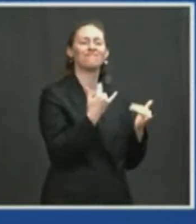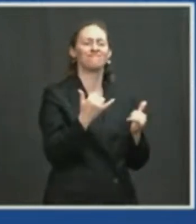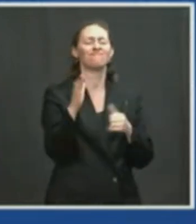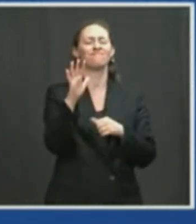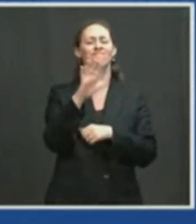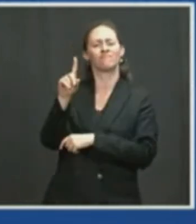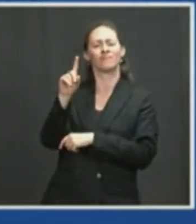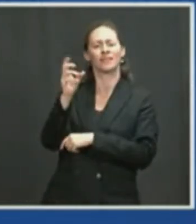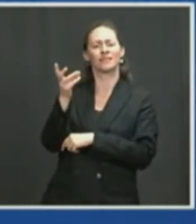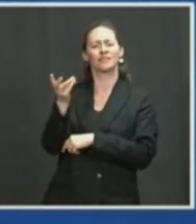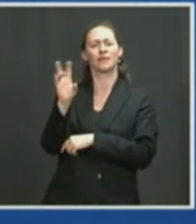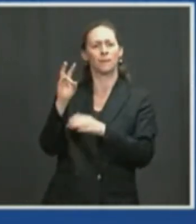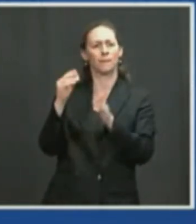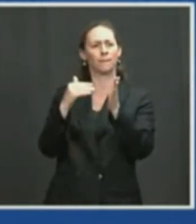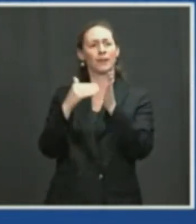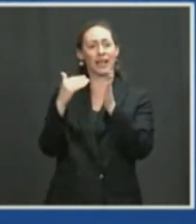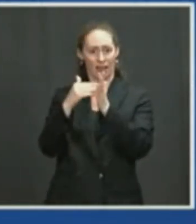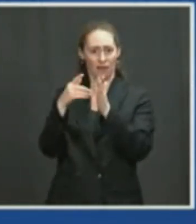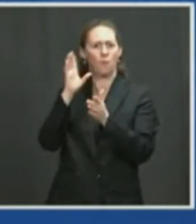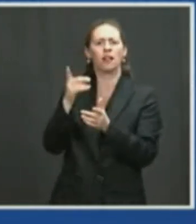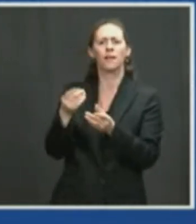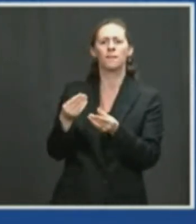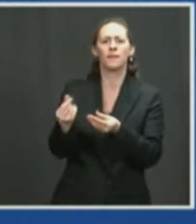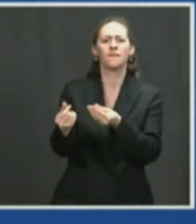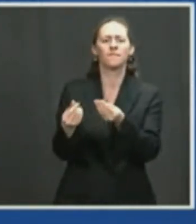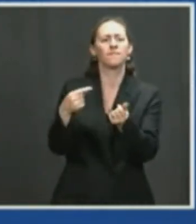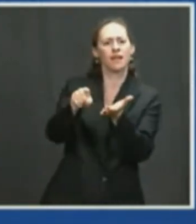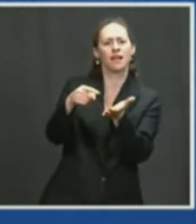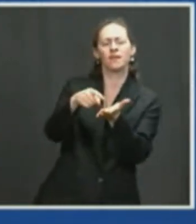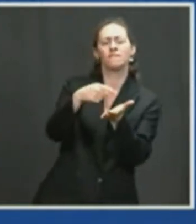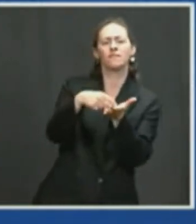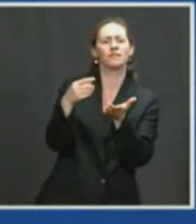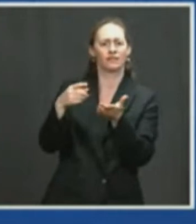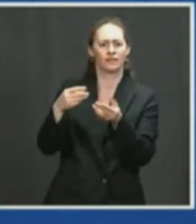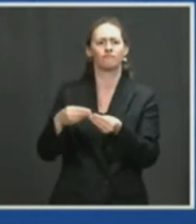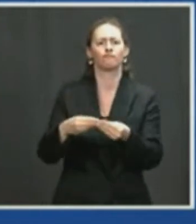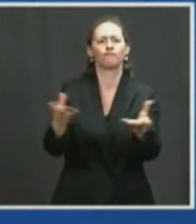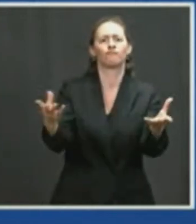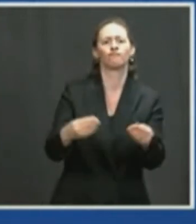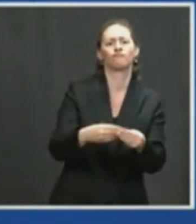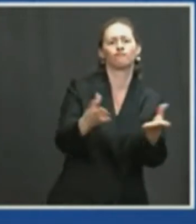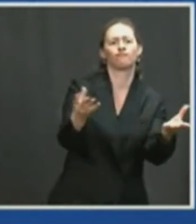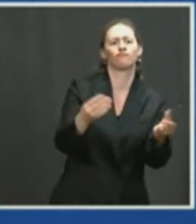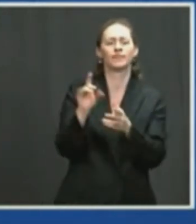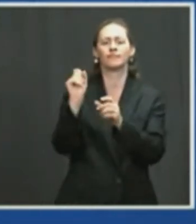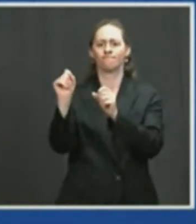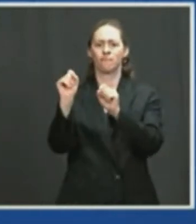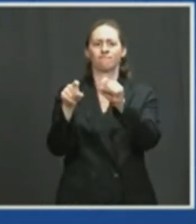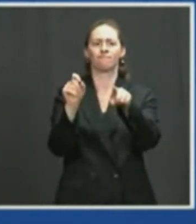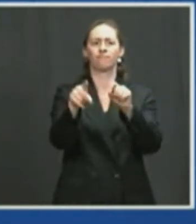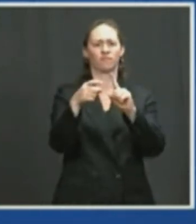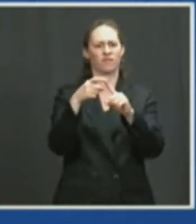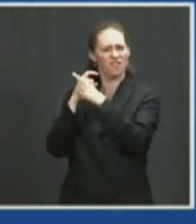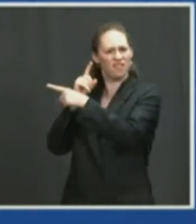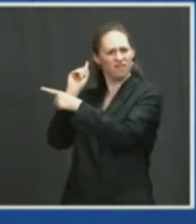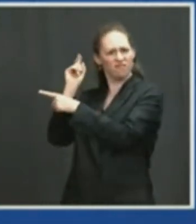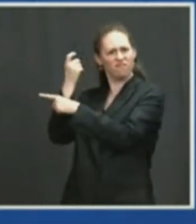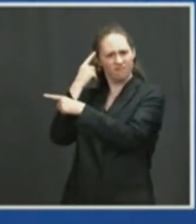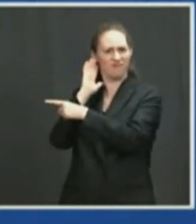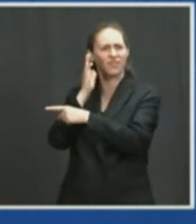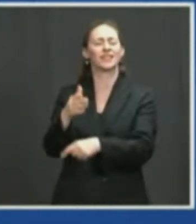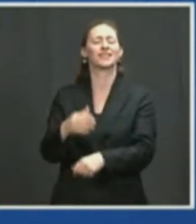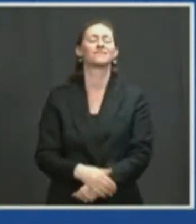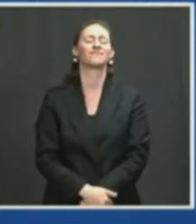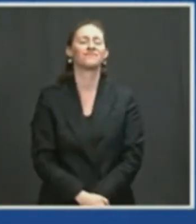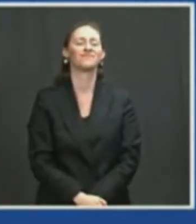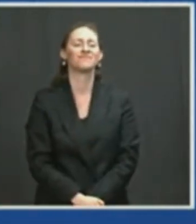payments of up to $1,400 have gone out to individual families. A recent study, the Census Bureau data found